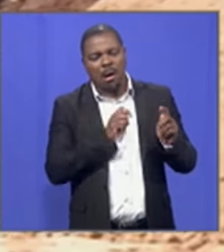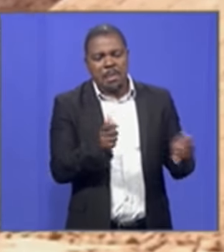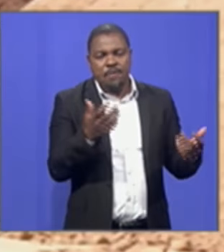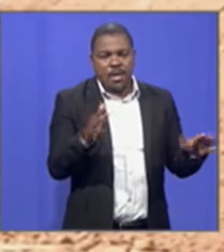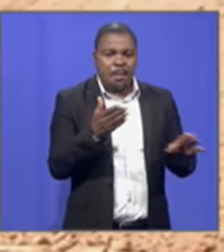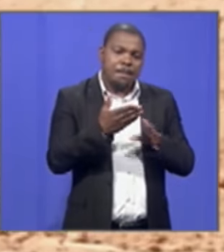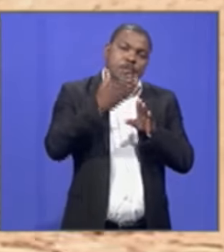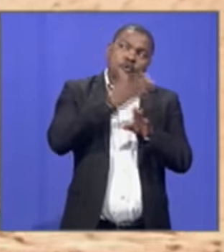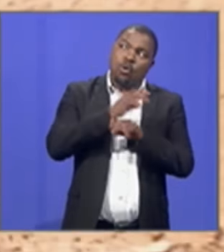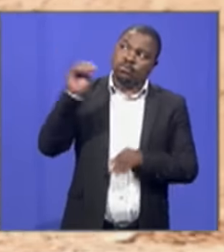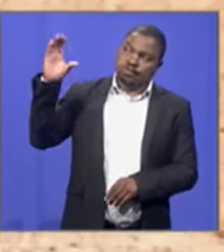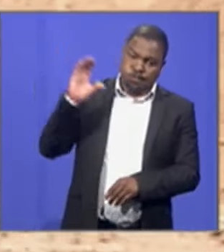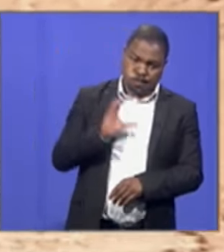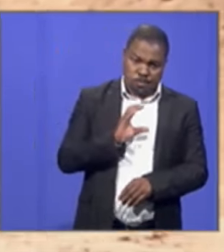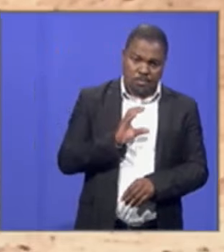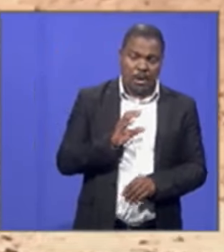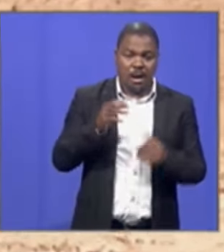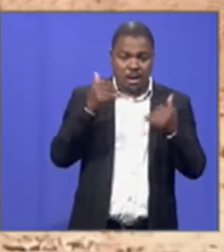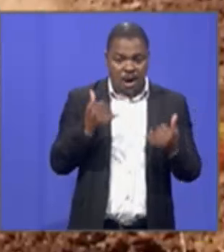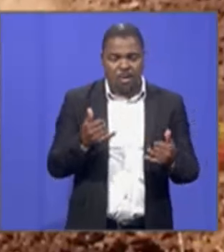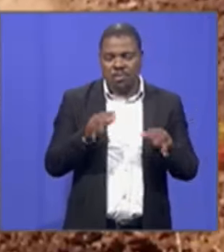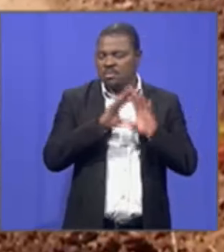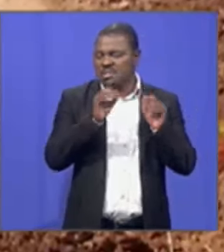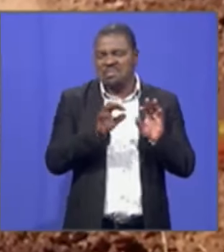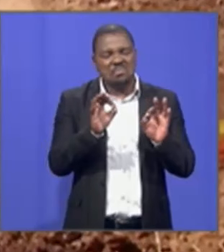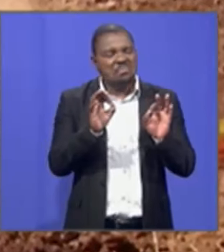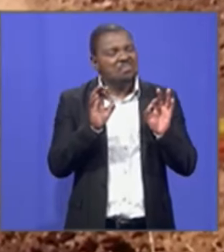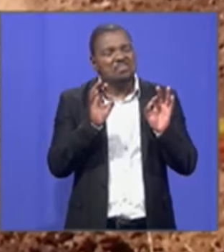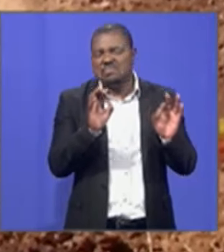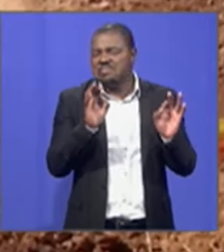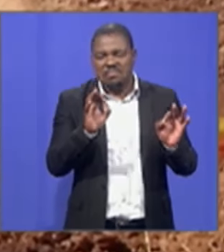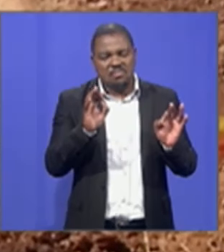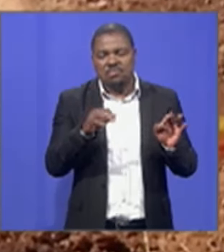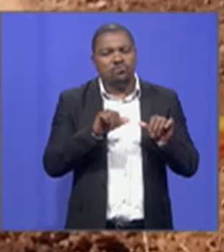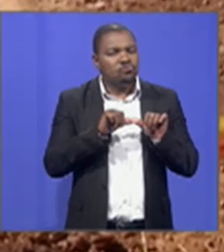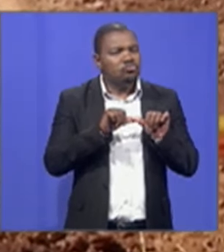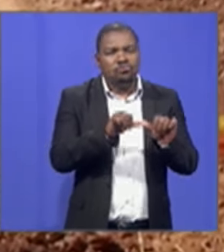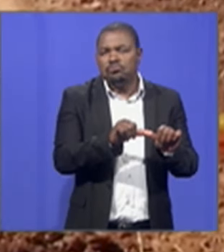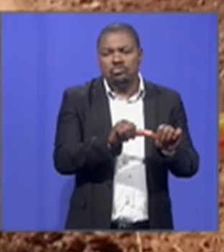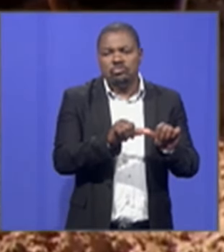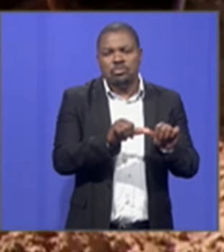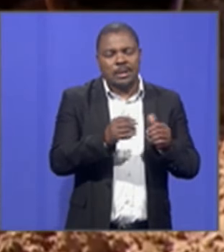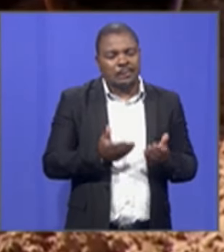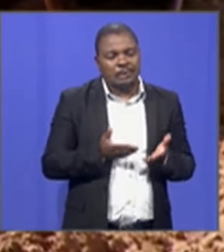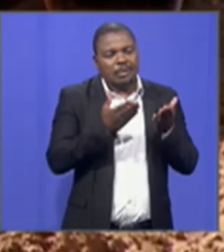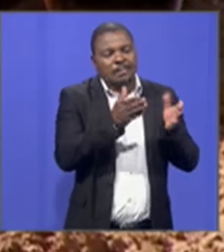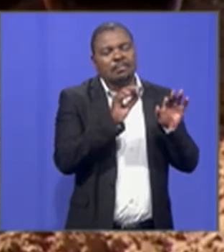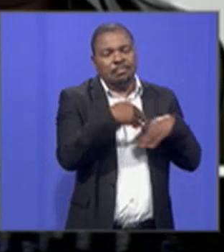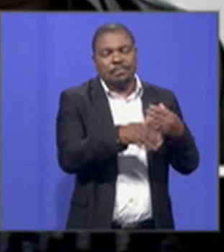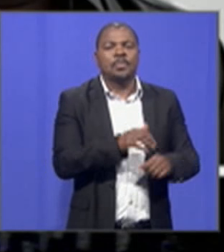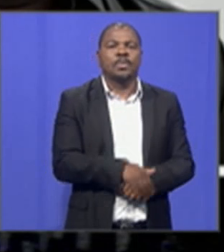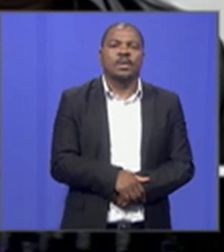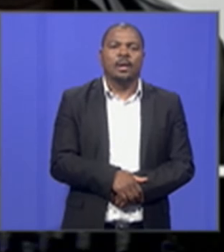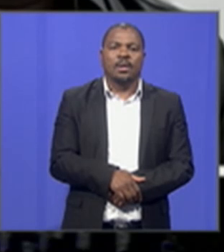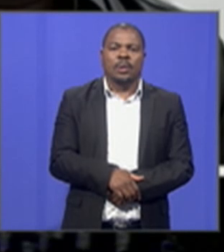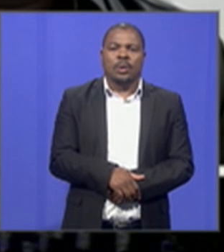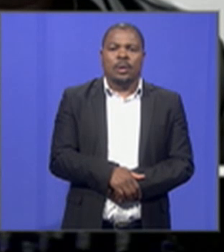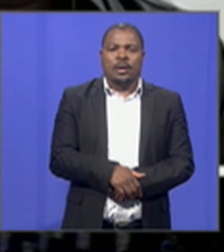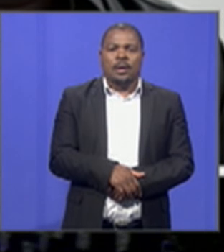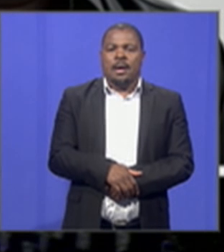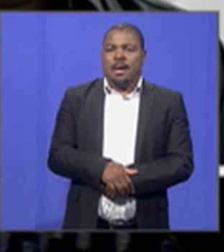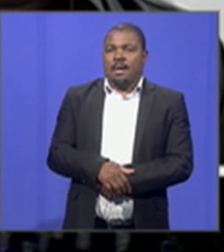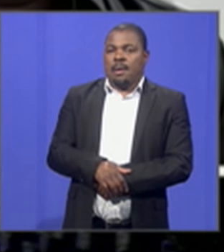e relisiwa go fitlha gone bjale ke šebešebe kurupu le tsela le ba mphatlong re fa ditirelo mogaši.